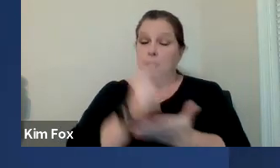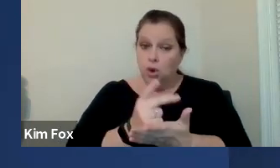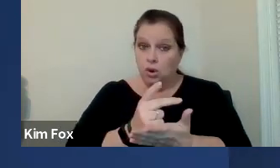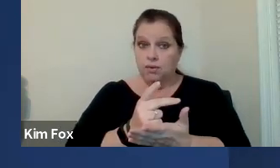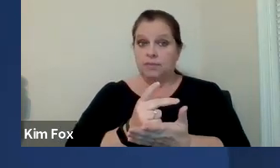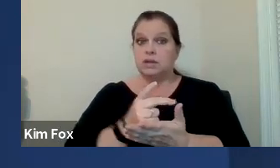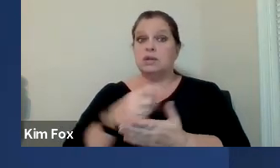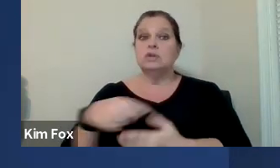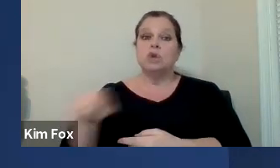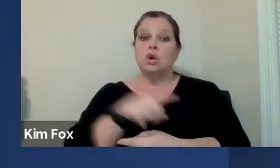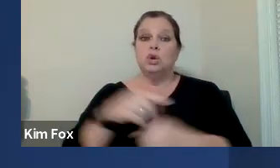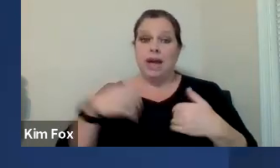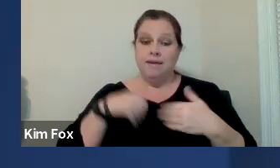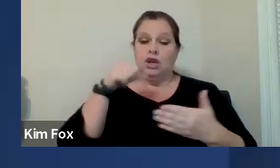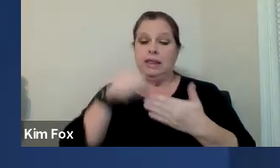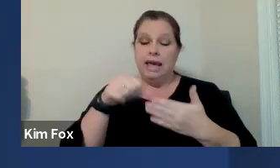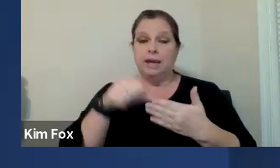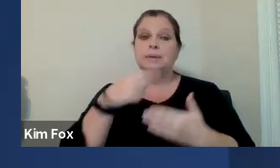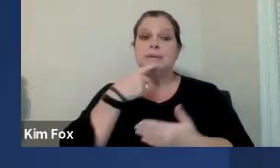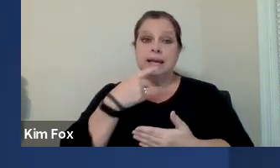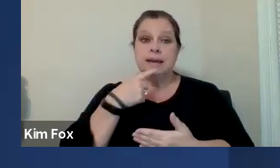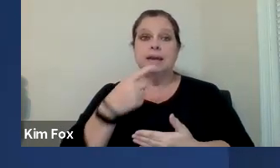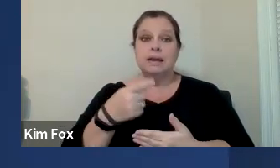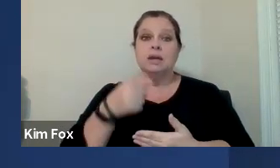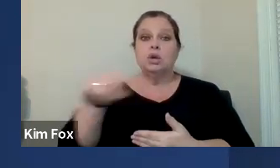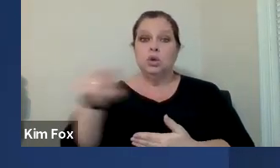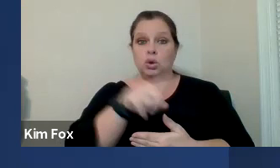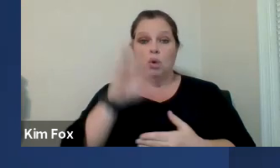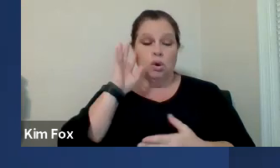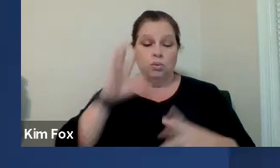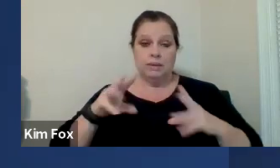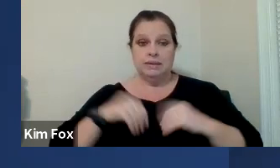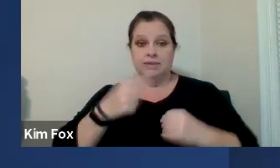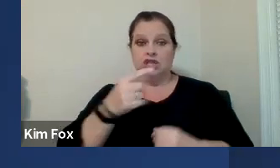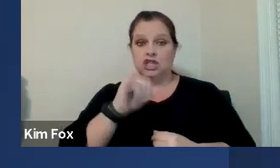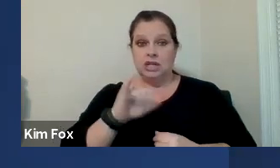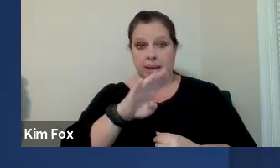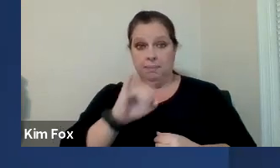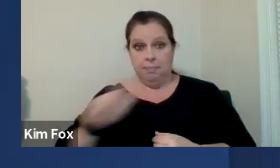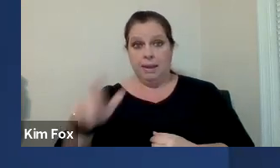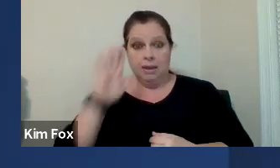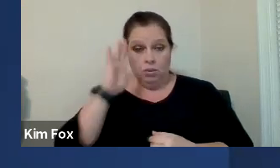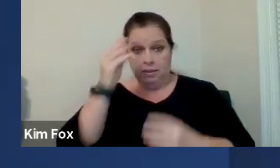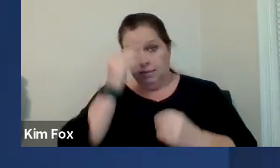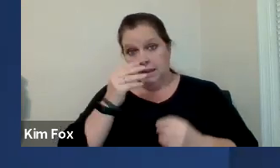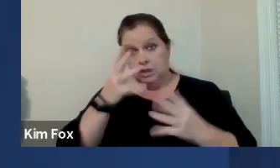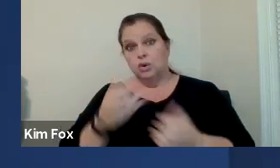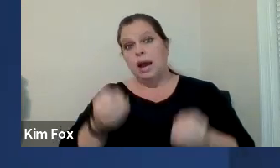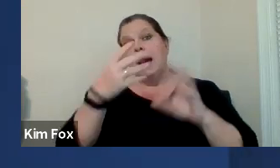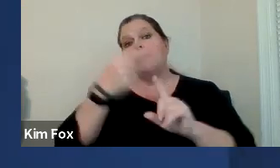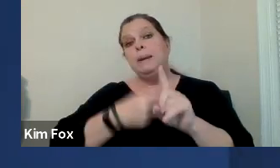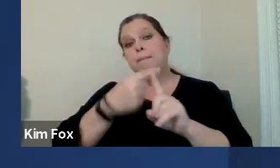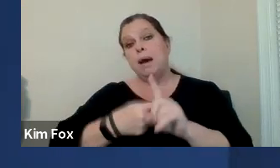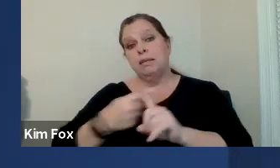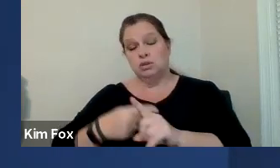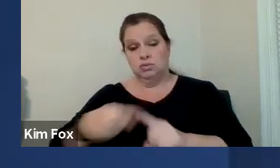your official letter saying that you are a recipient of the GI Bill, and it'll tell you how many months you have awarded